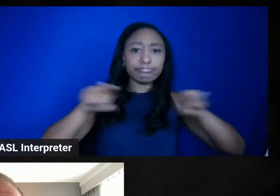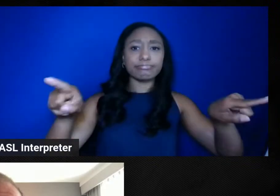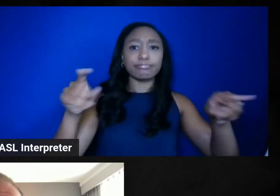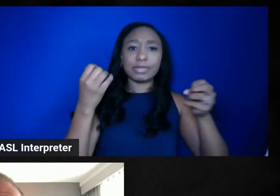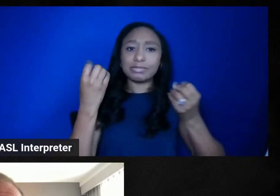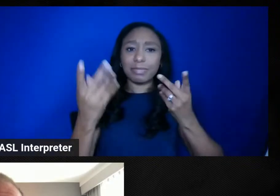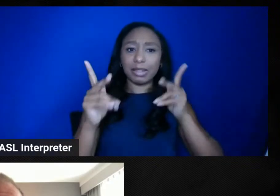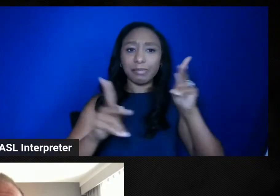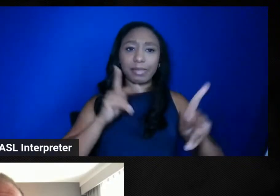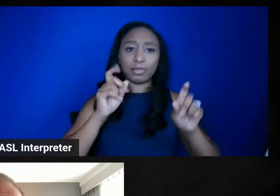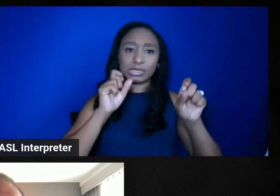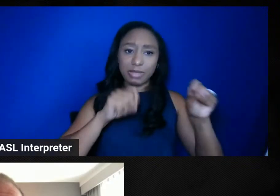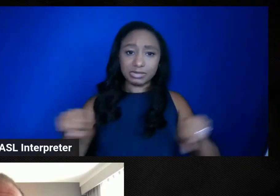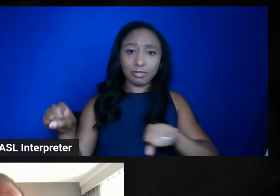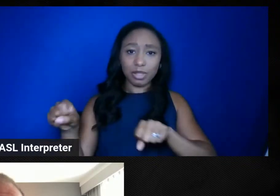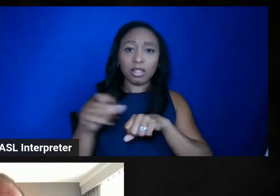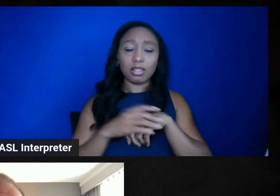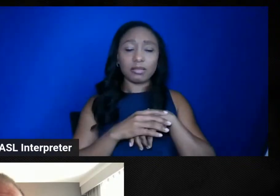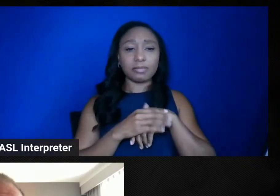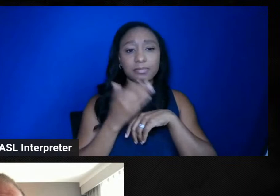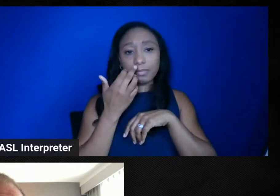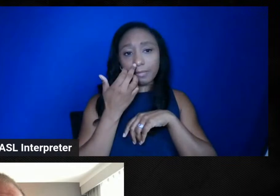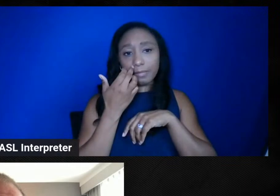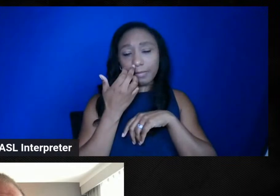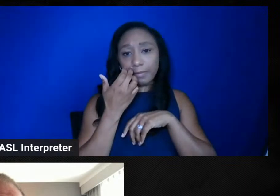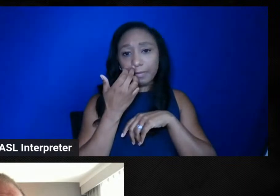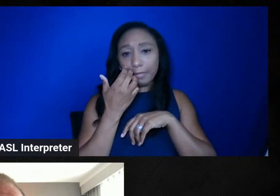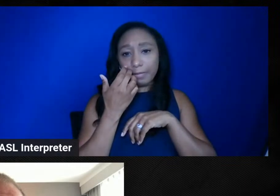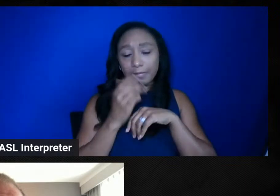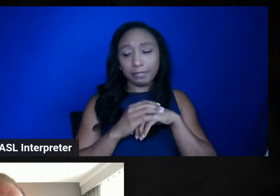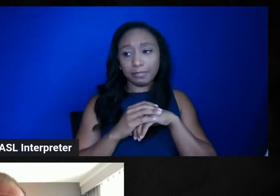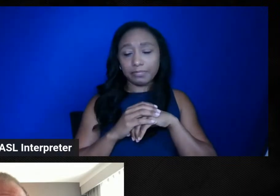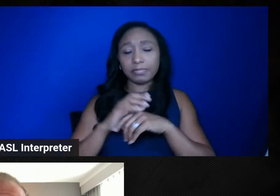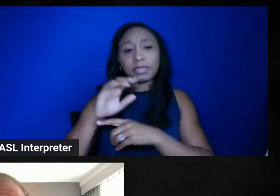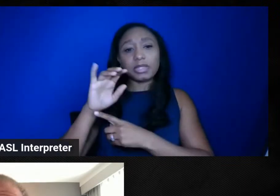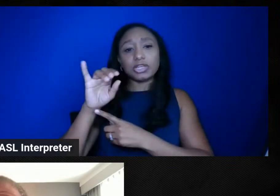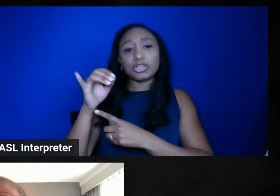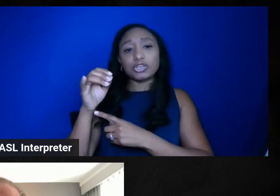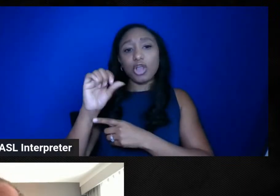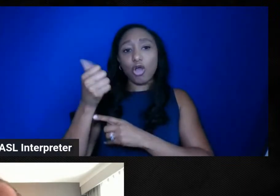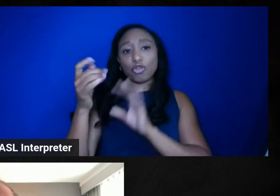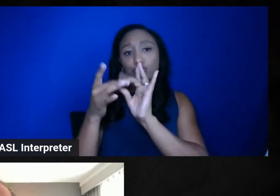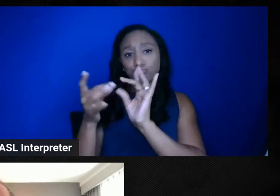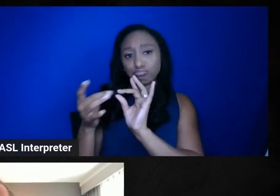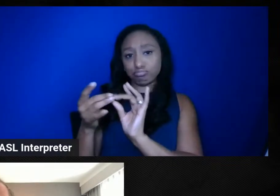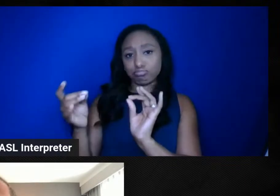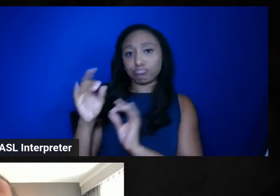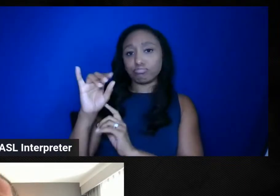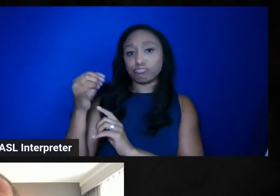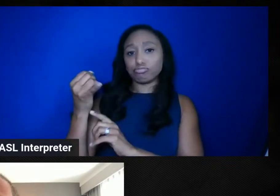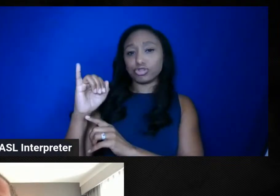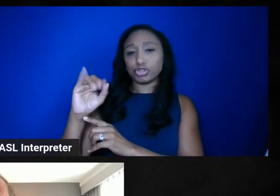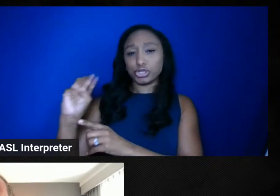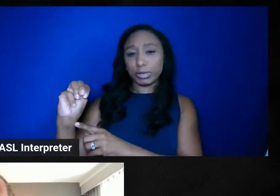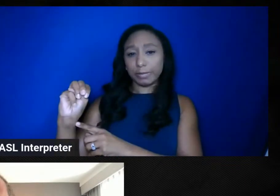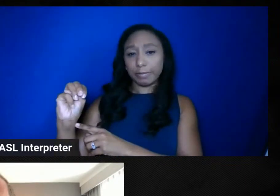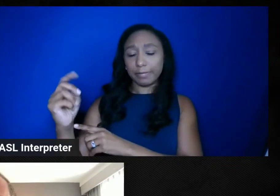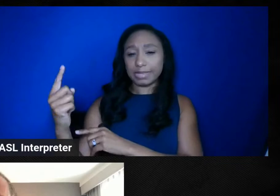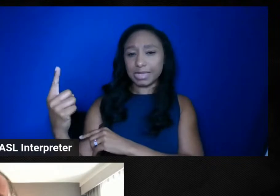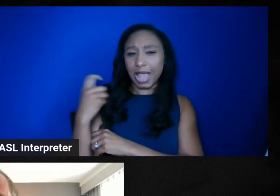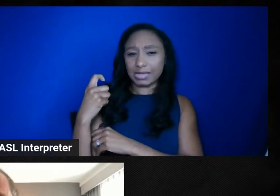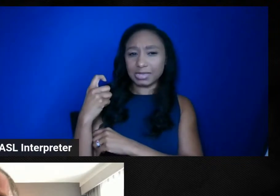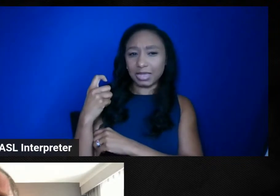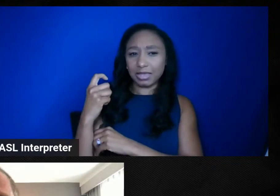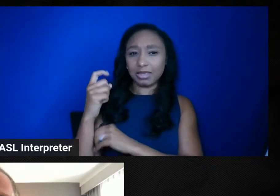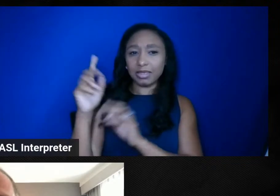Mm-hmm. And Jim is asking, and there's some other questions, but this is pertinent. Jim is asking, will Stolen